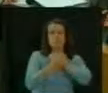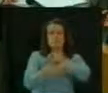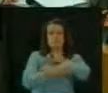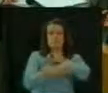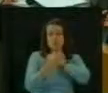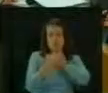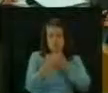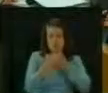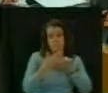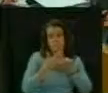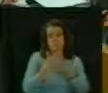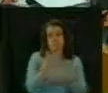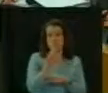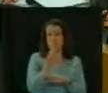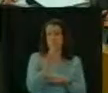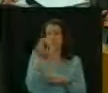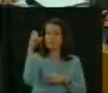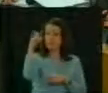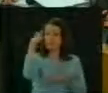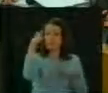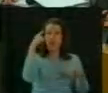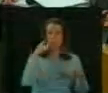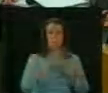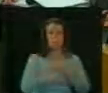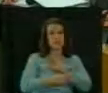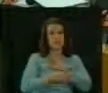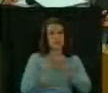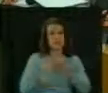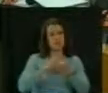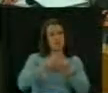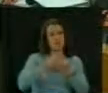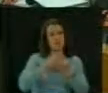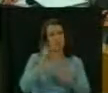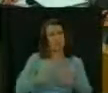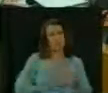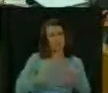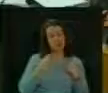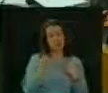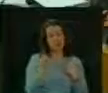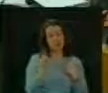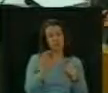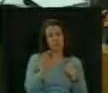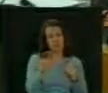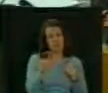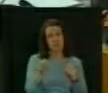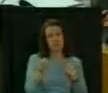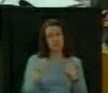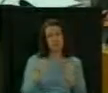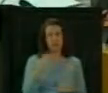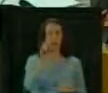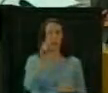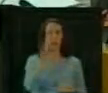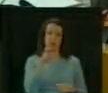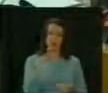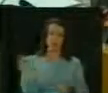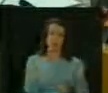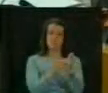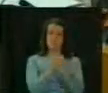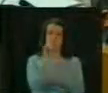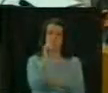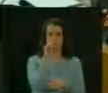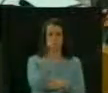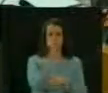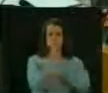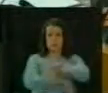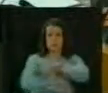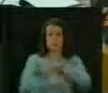someone maliciously and knowingly stole from Knox County government, then they've stolen from all